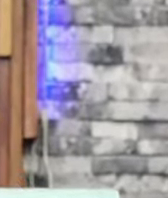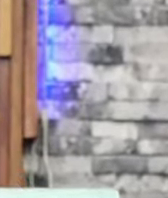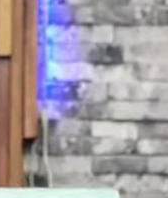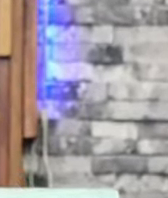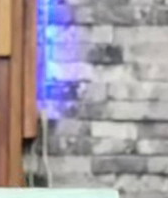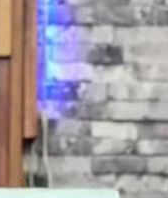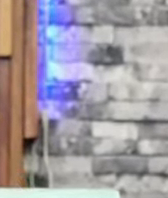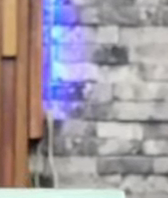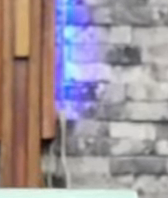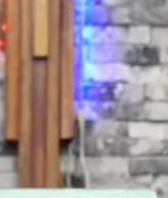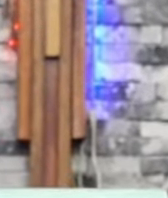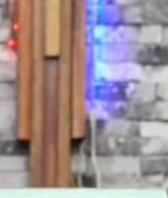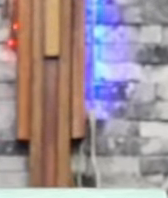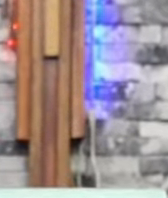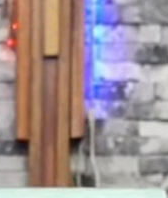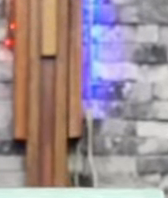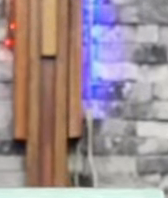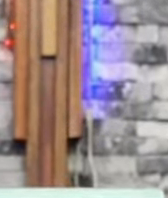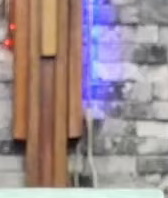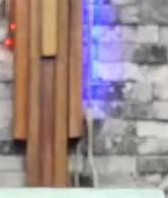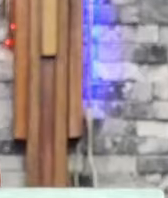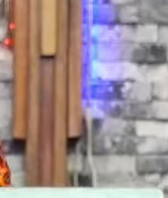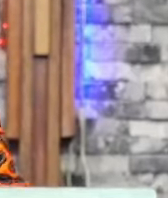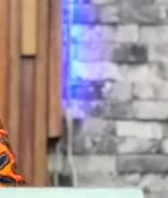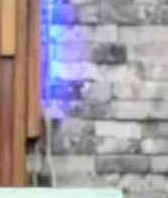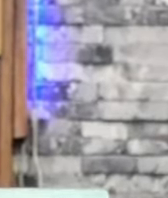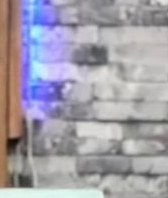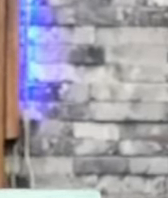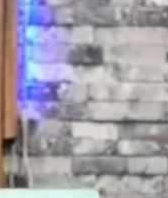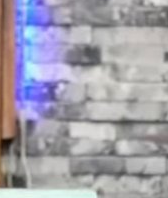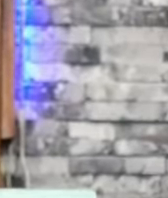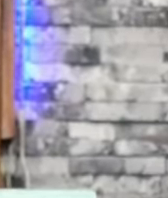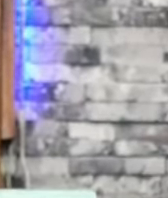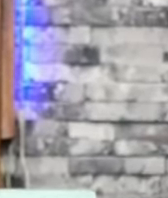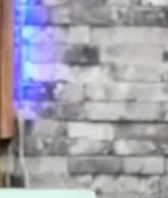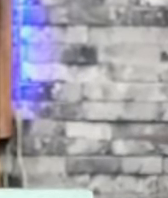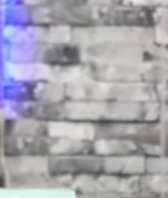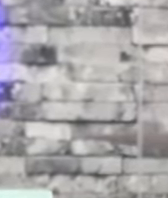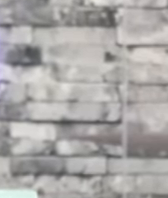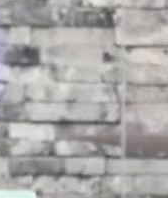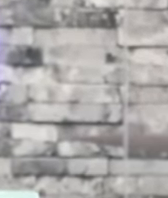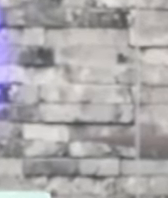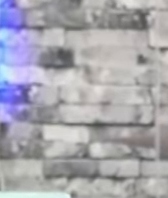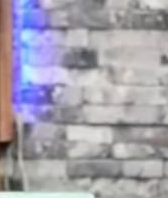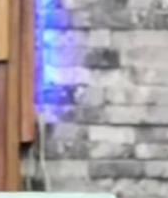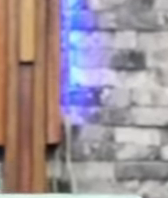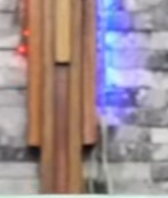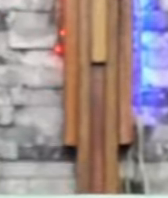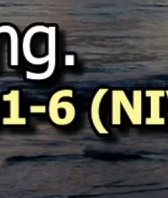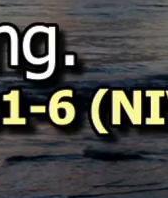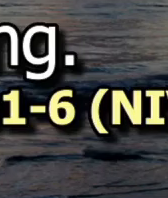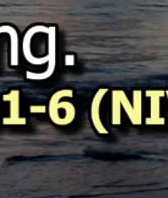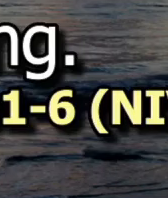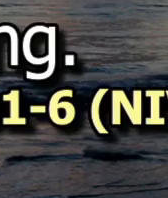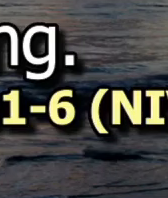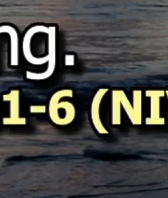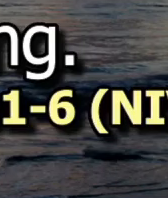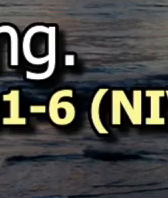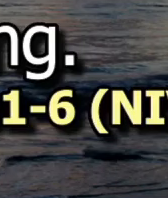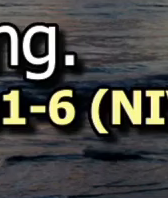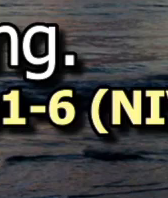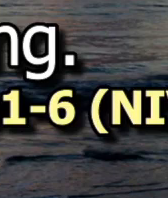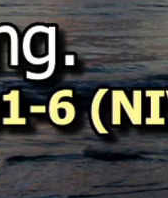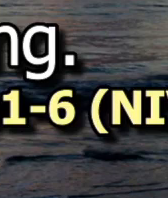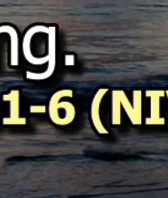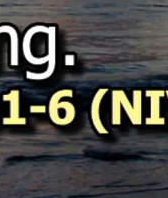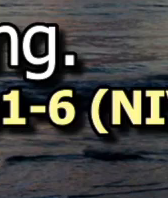24 in 2 weeks time. Kwa wiki mbili zijazo. Amen. Psalms 23, and we will read it together. Zaburi 23 na